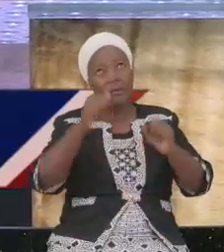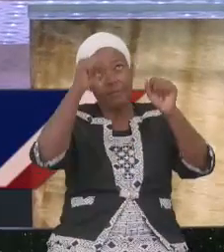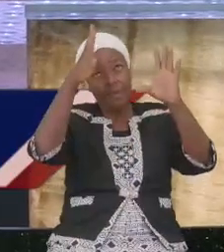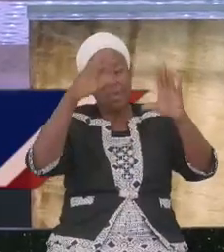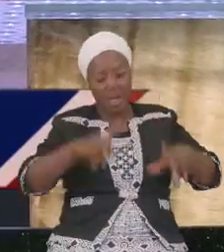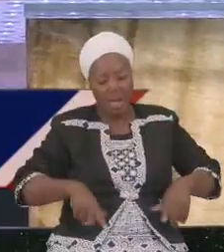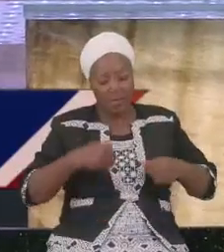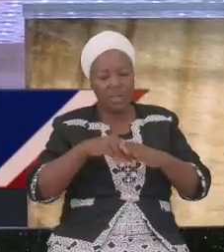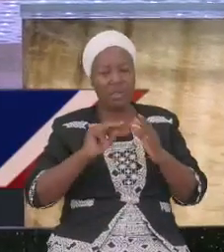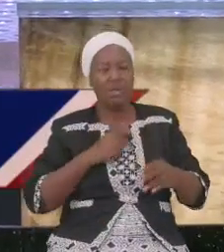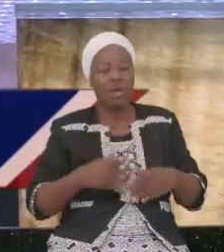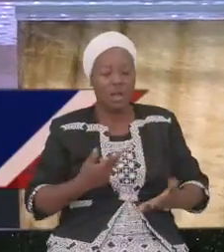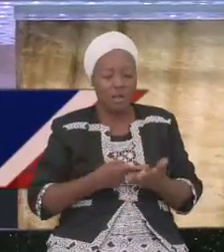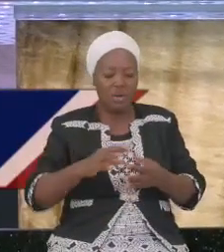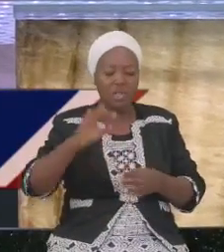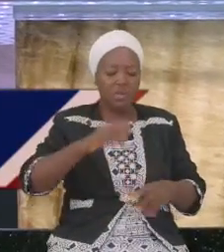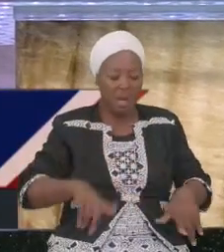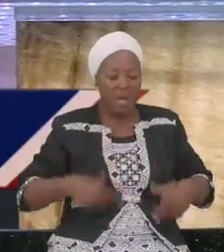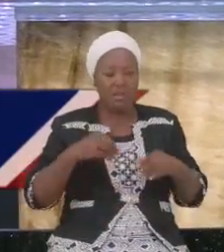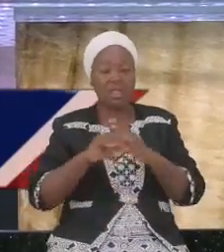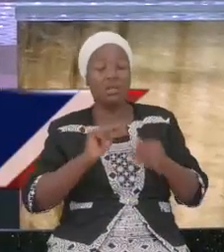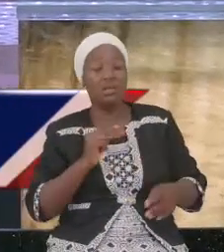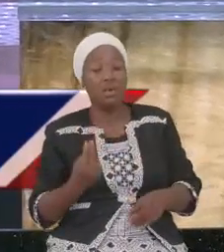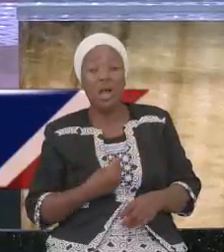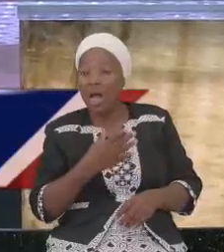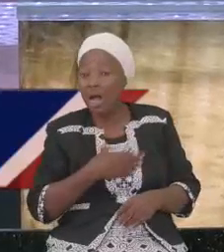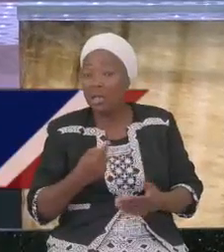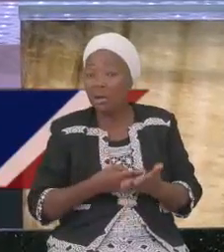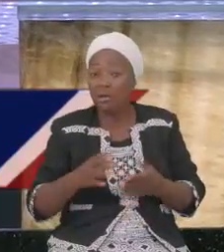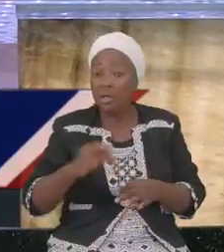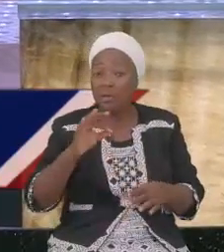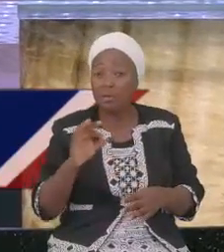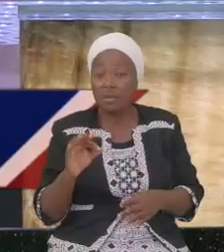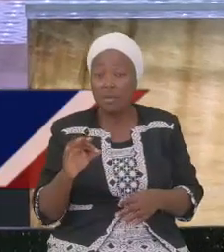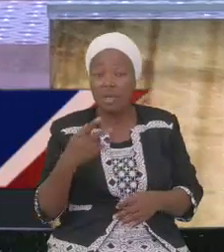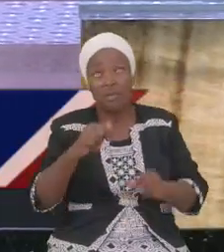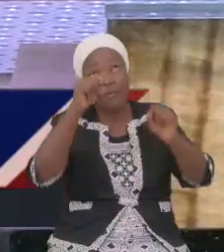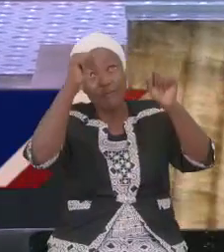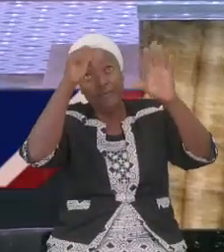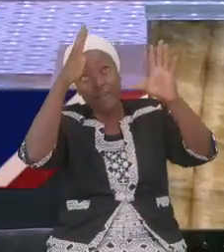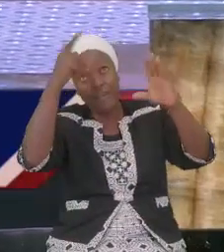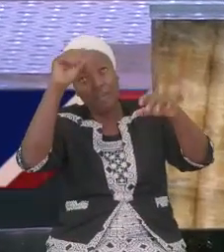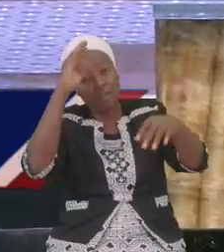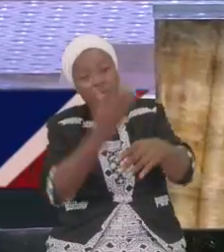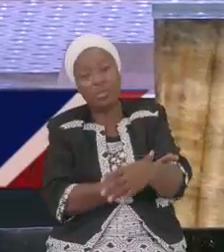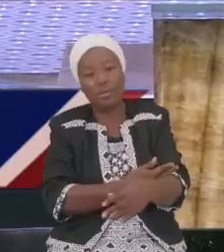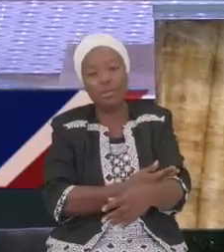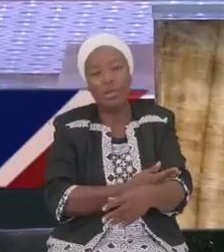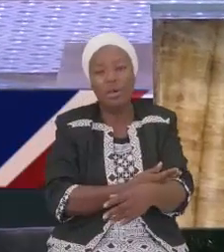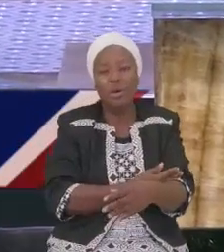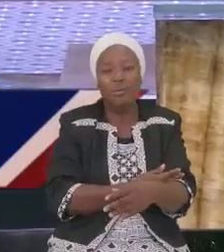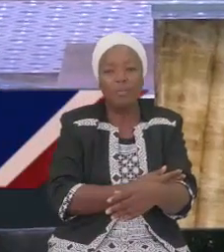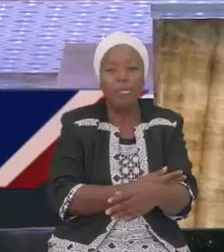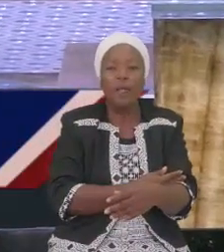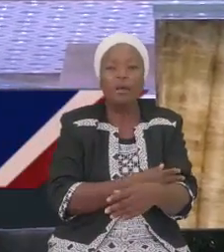in us. The Holy Ghost lives in us. And the Holy Ghost, the Father, the Son, all that